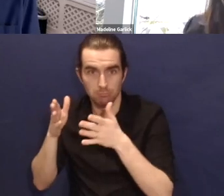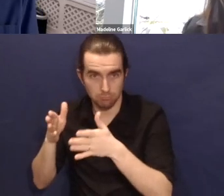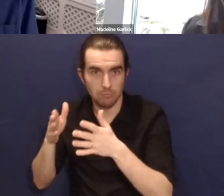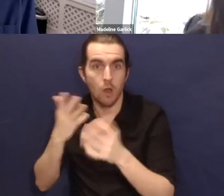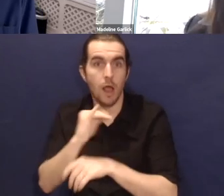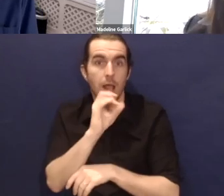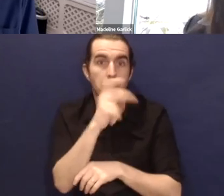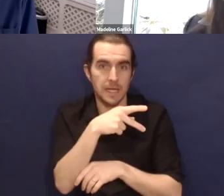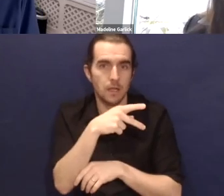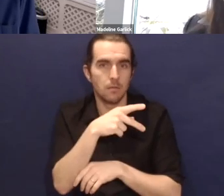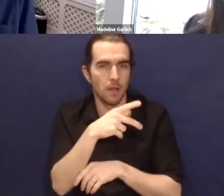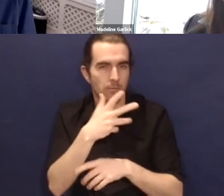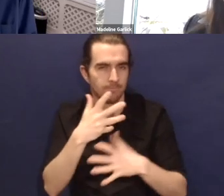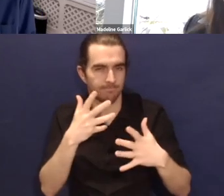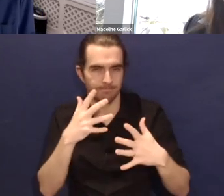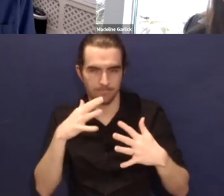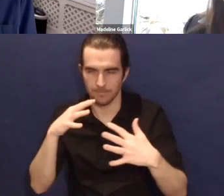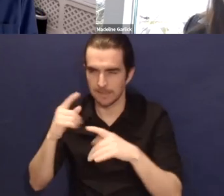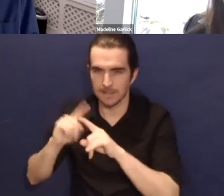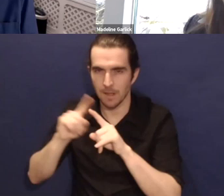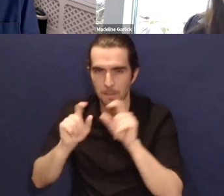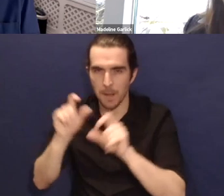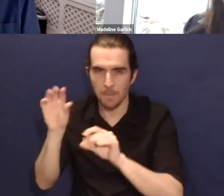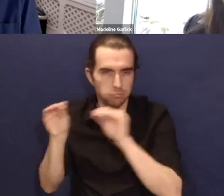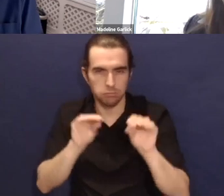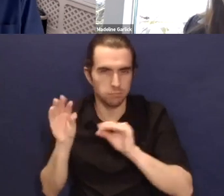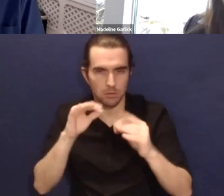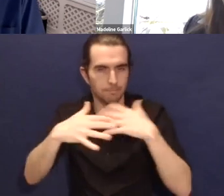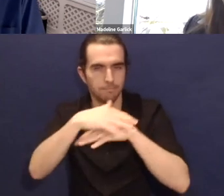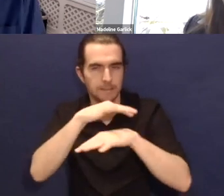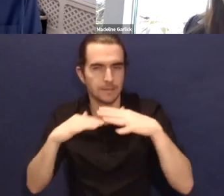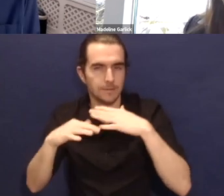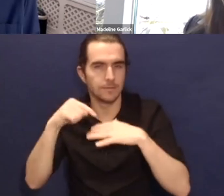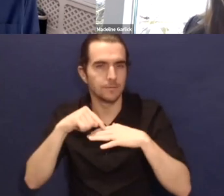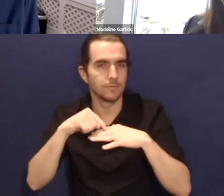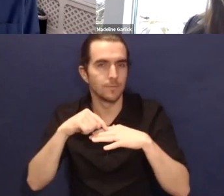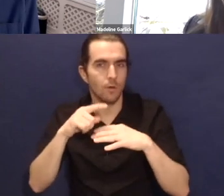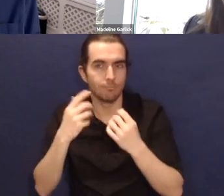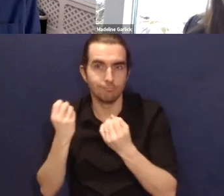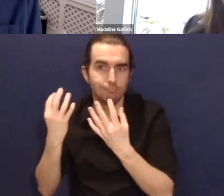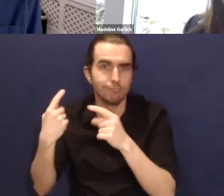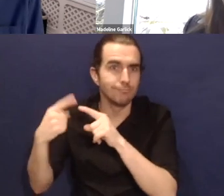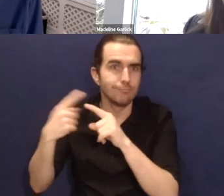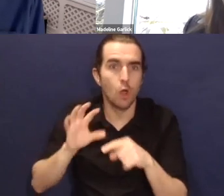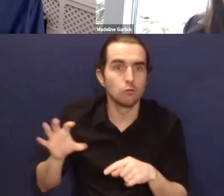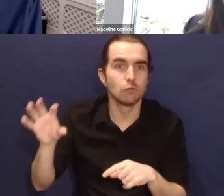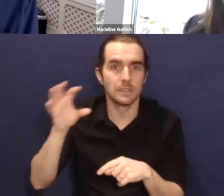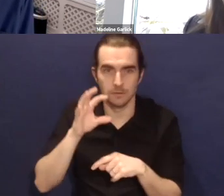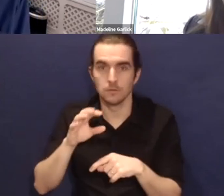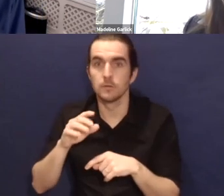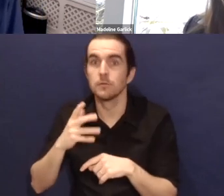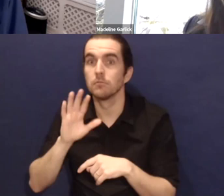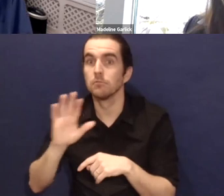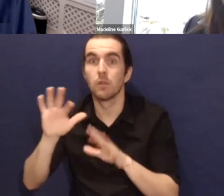alongside UNHCR, dealing with the same large population that is made up of